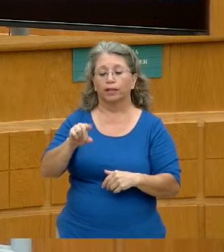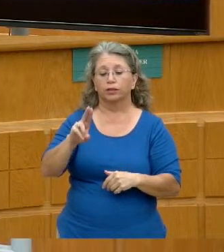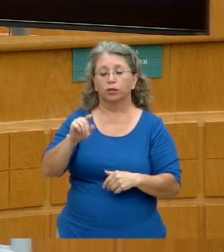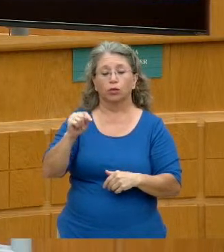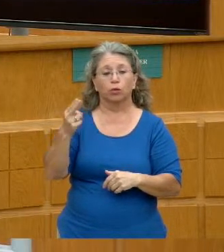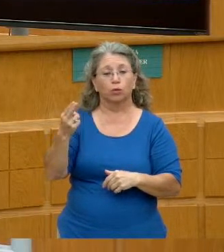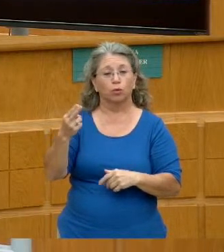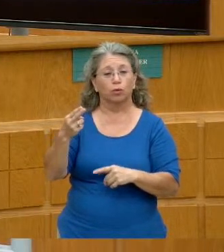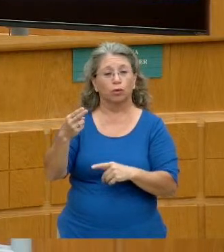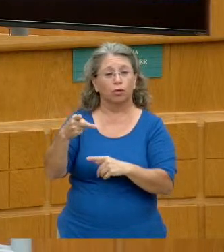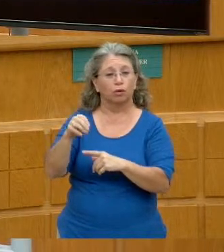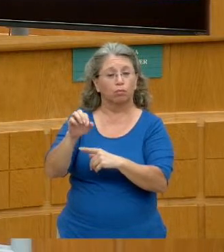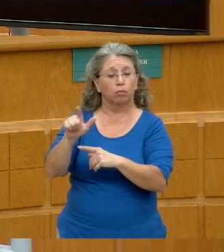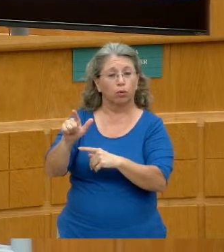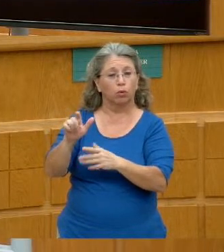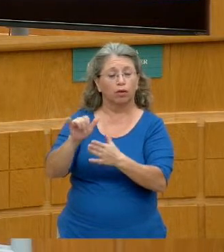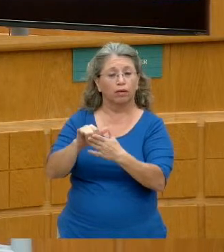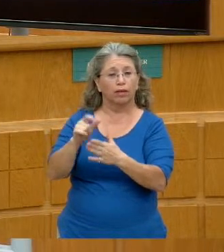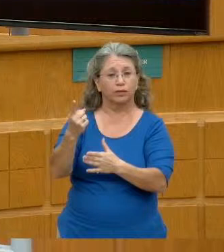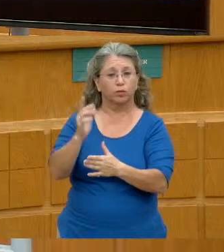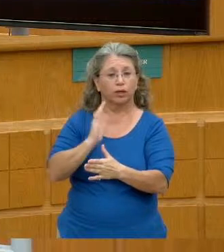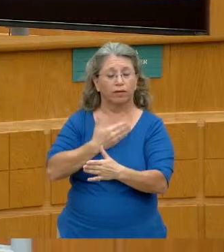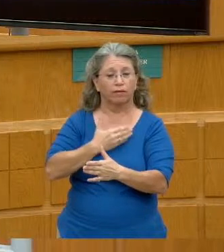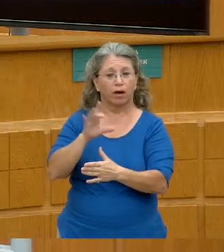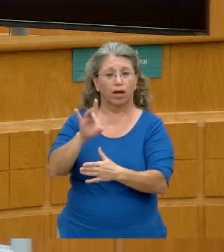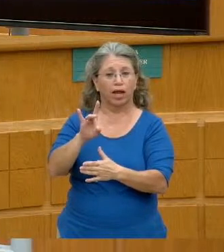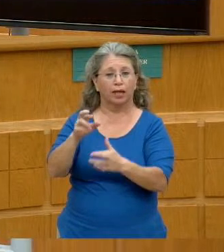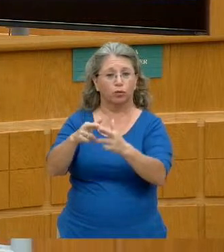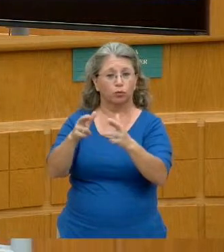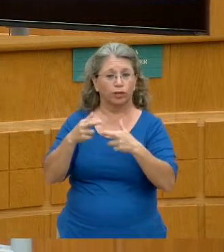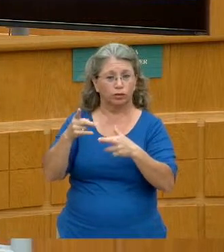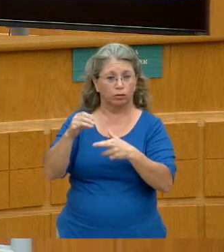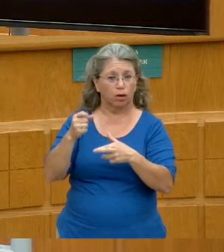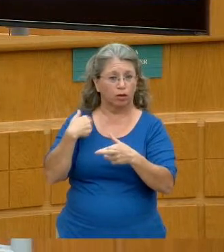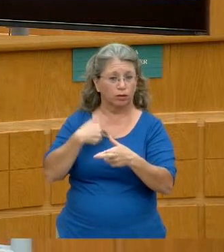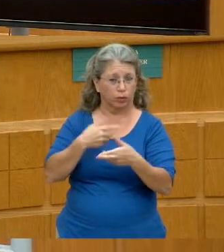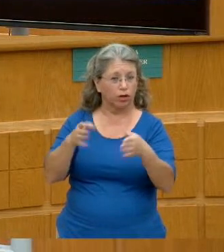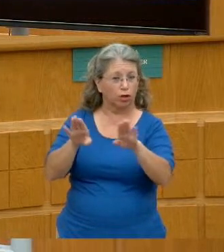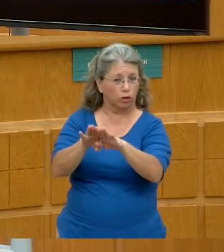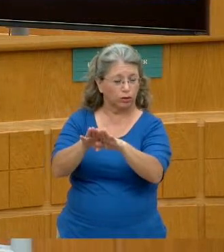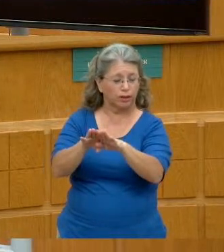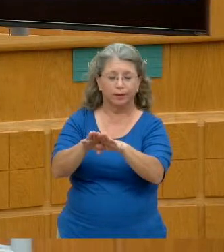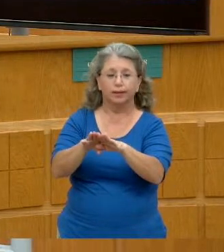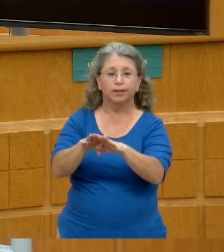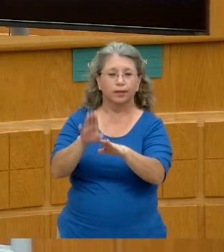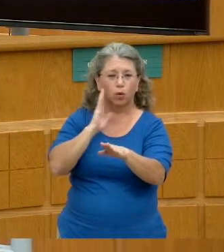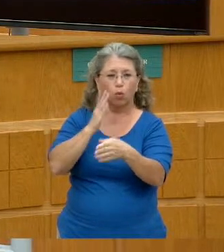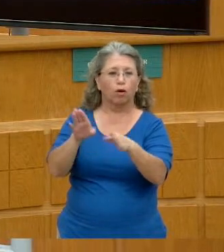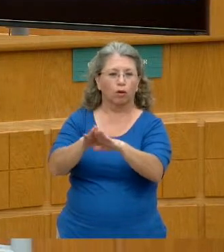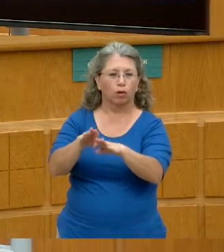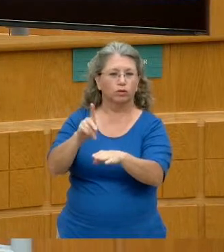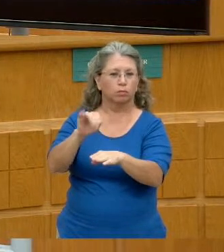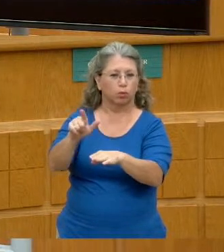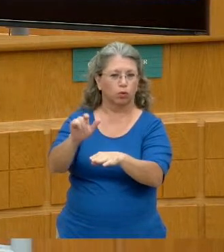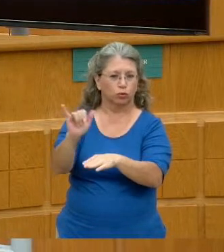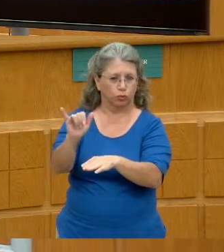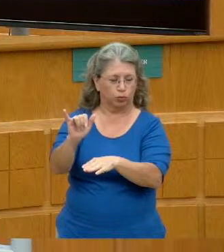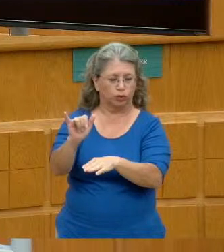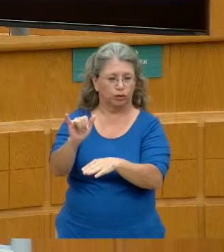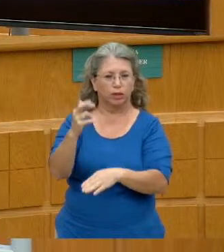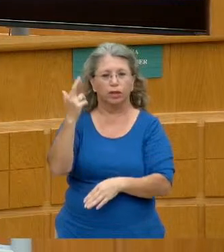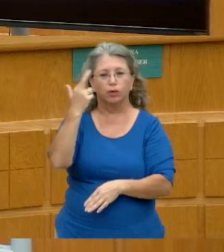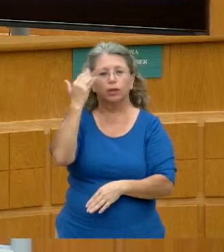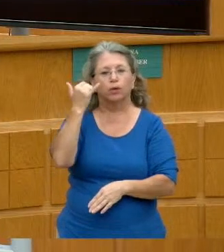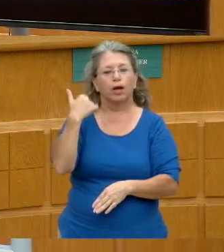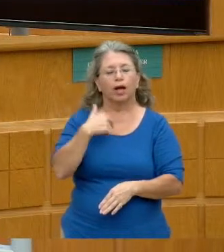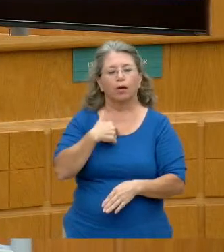may recall, West Guth is one of the 8 regional parks we're closing, so that pool will be closed for that 4-day period. Now the reason we're comfortable